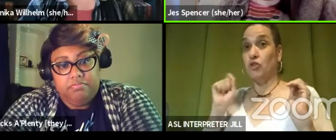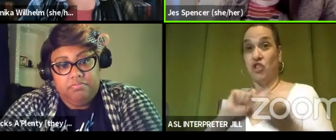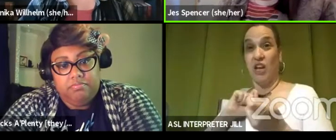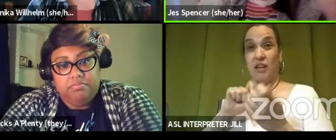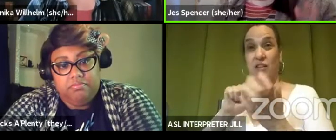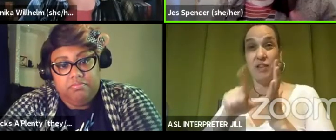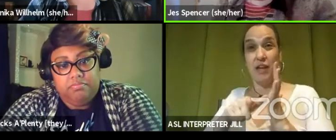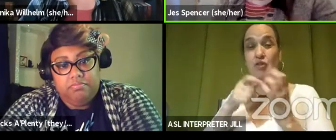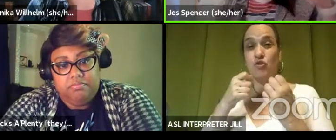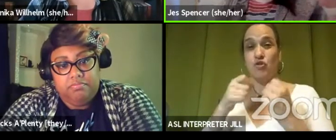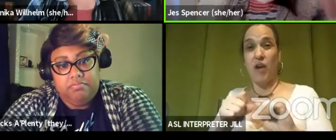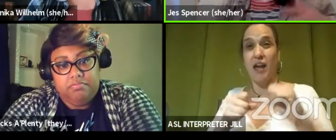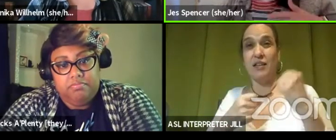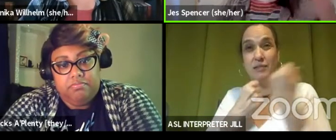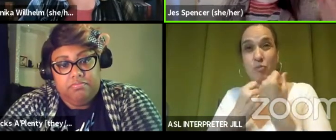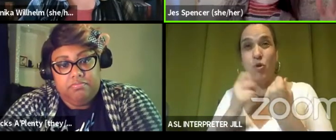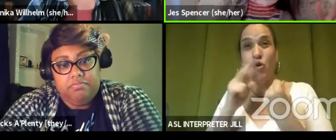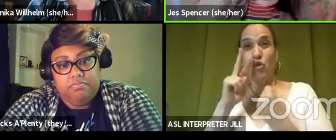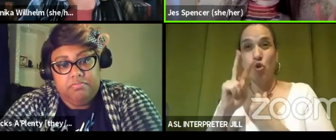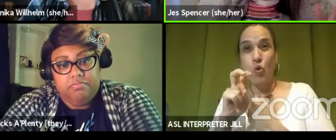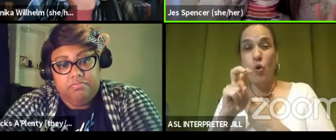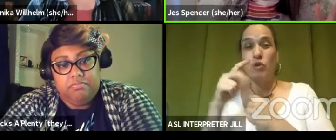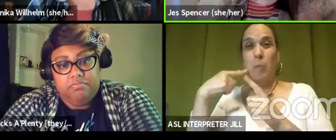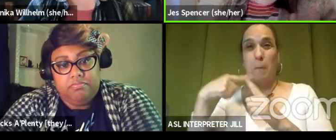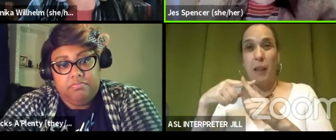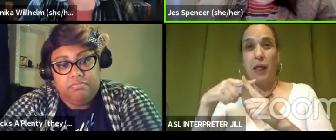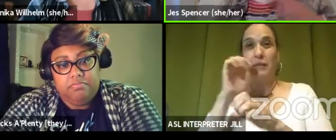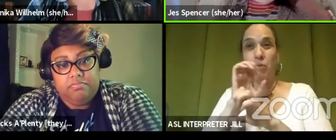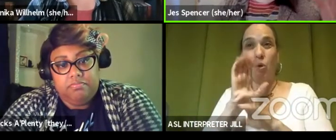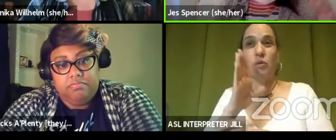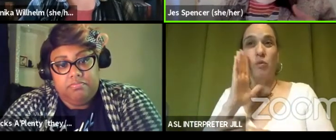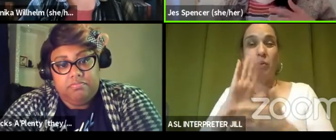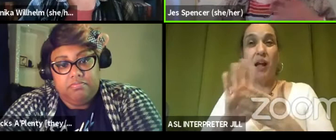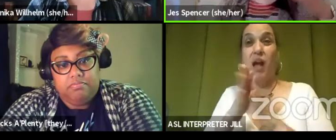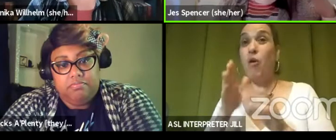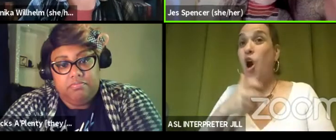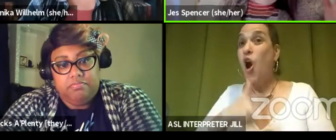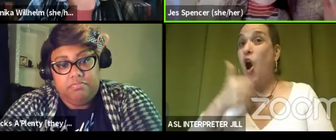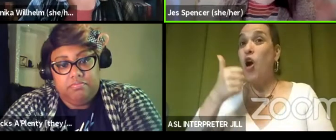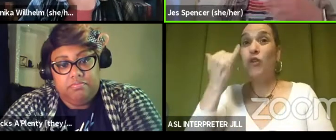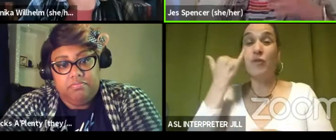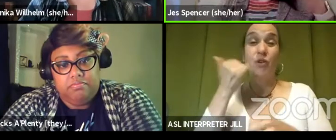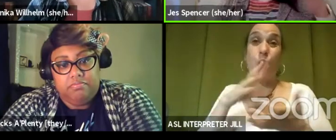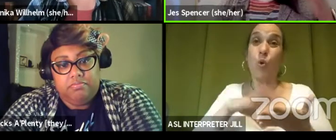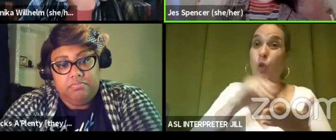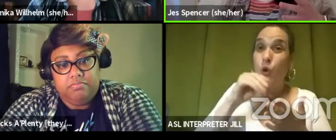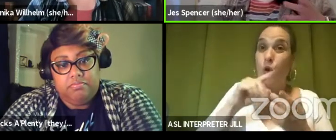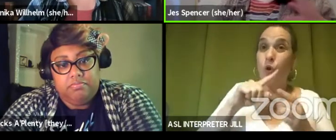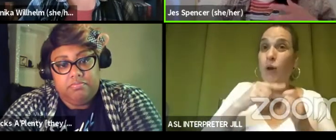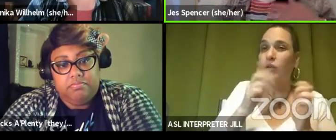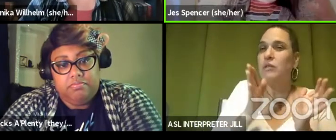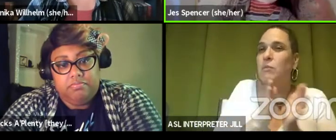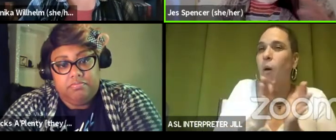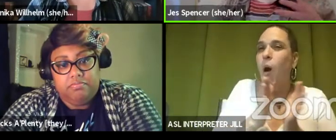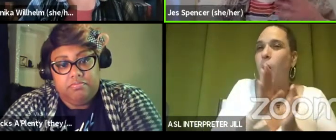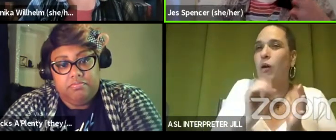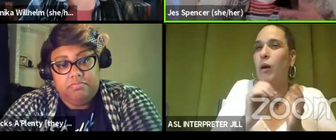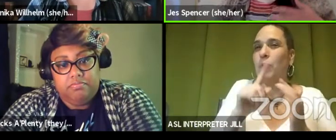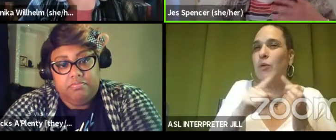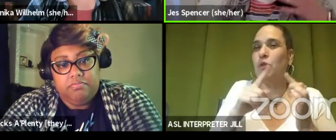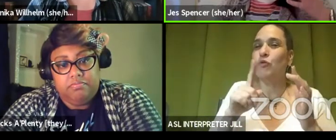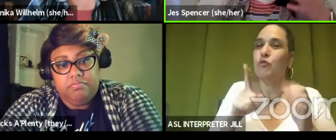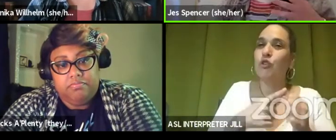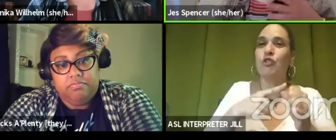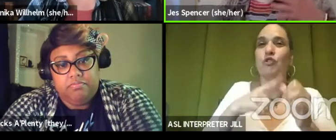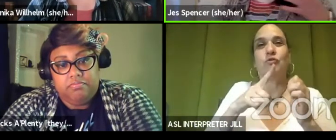resupport the 200 plus employees, it's going to be harder than if you learn how to do that at the beginning. So I think that's my thing, is like, please try to learn